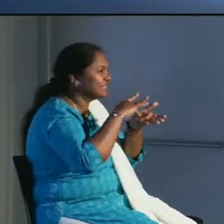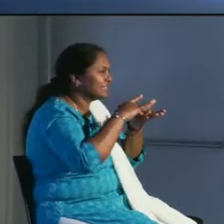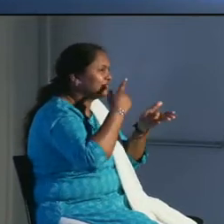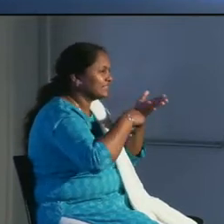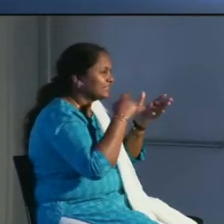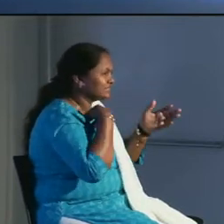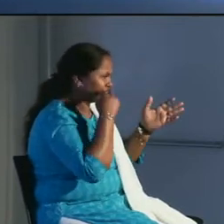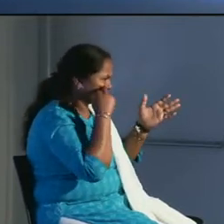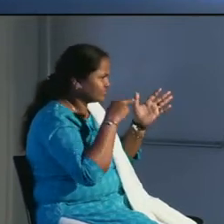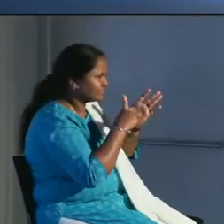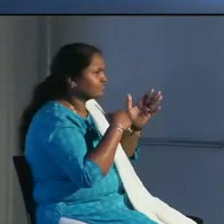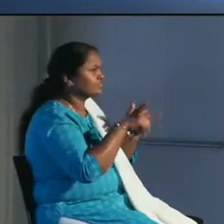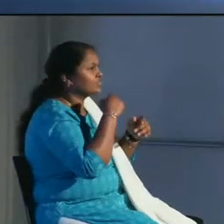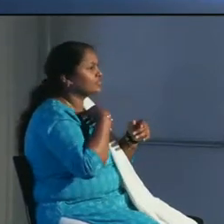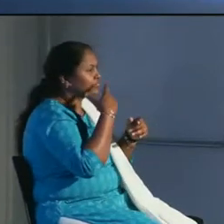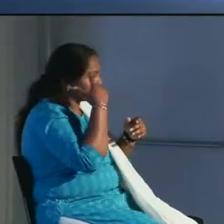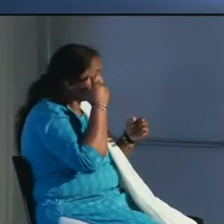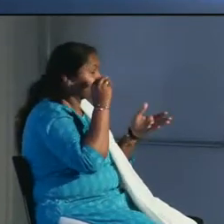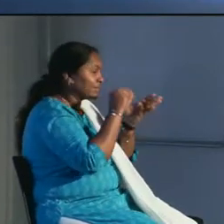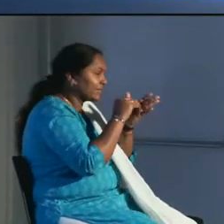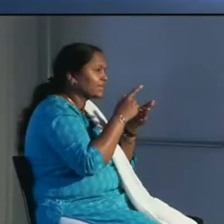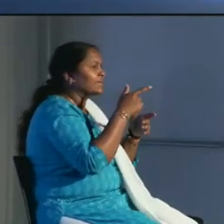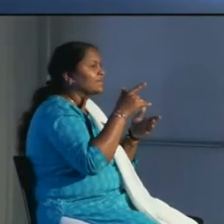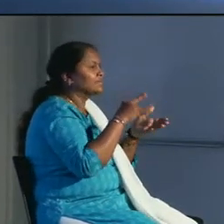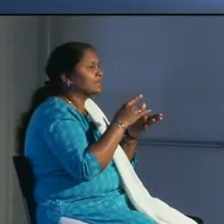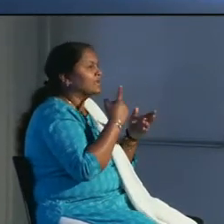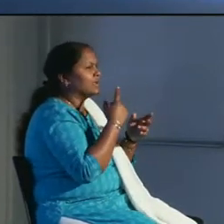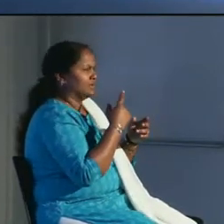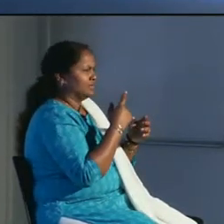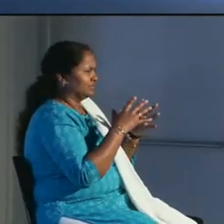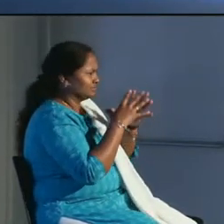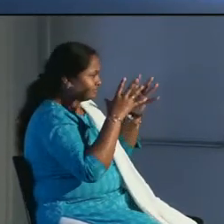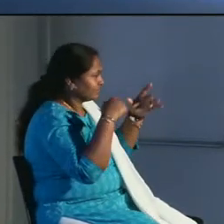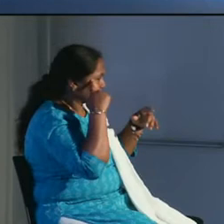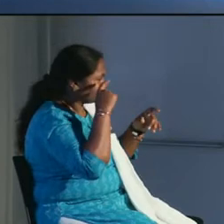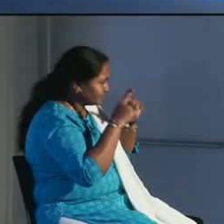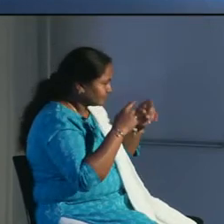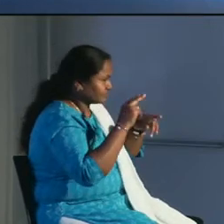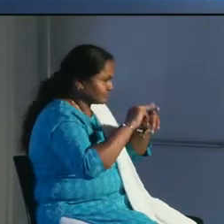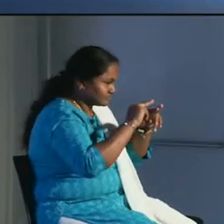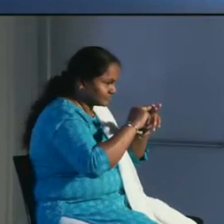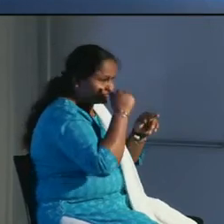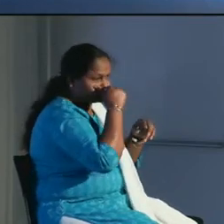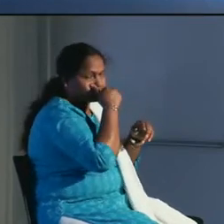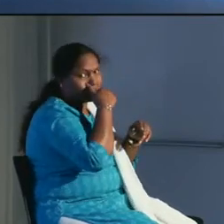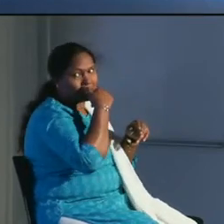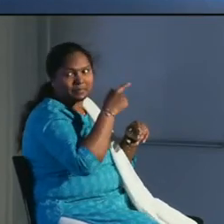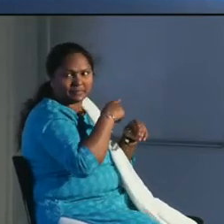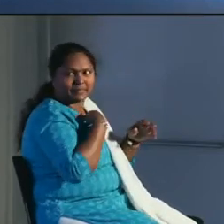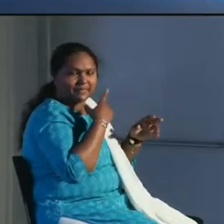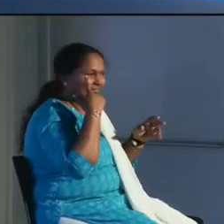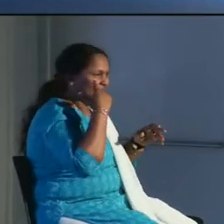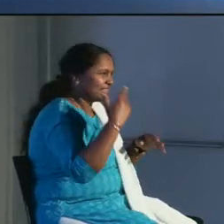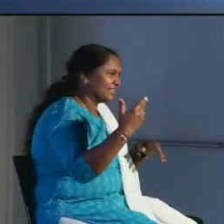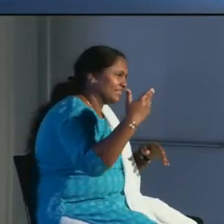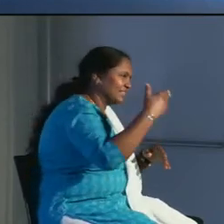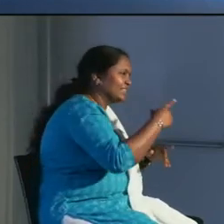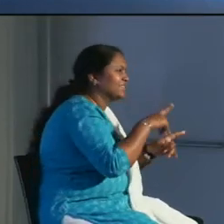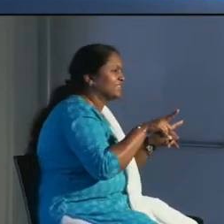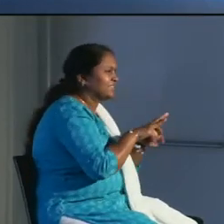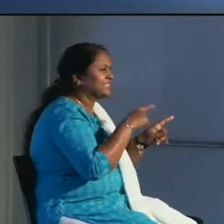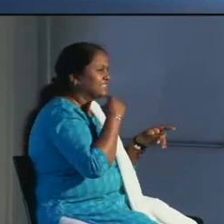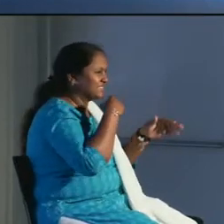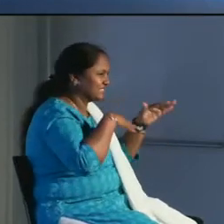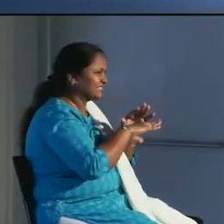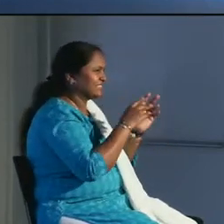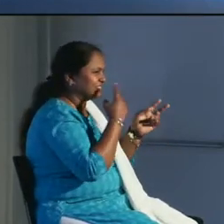looking for. It should sort of fit into the space. There's a huge well where you can see the kids are sitting. felt like the doctor was flashing. There were turtles